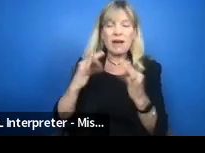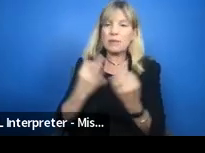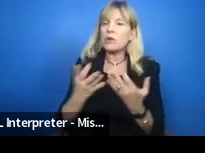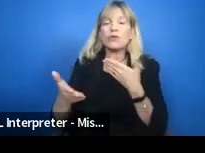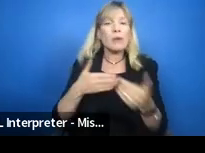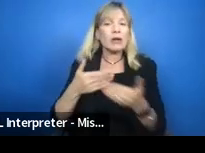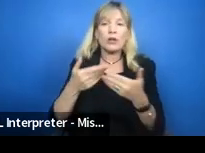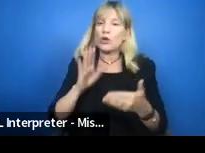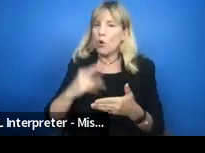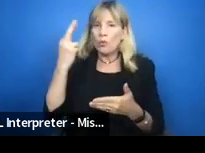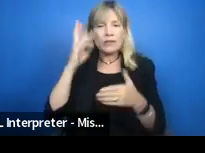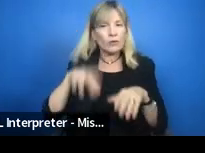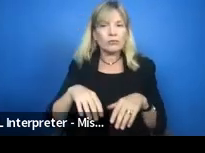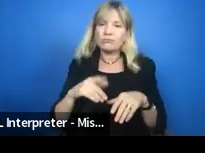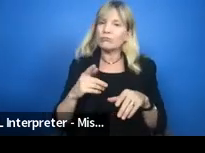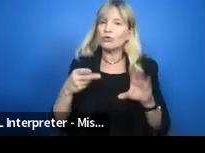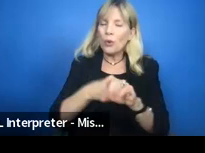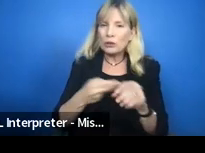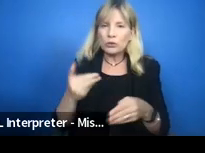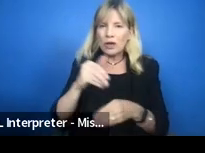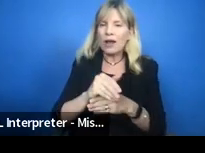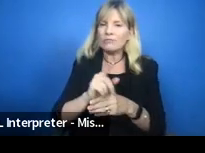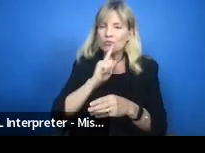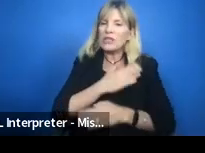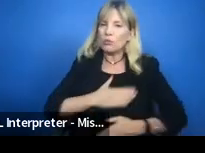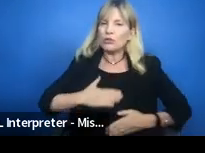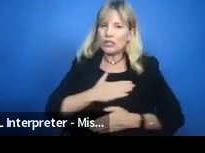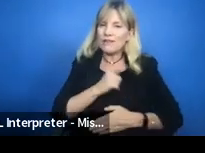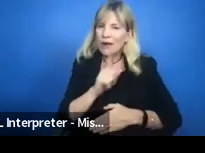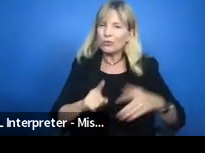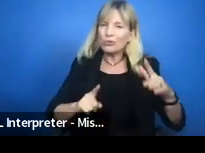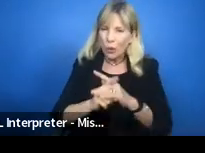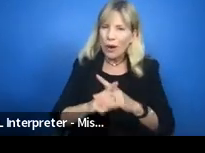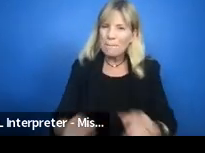matter what your reason is for coming this evening, I'm really appreciative that you showed up.